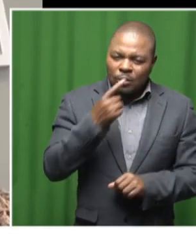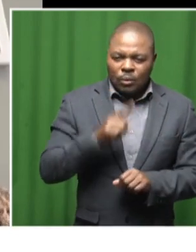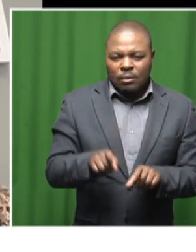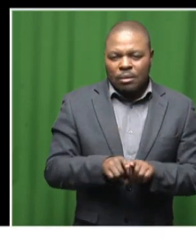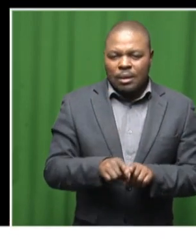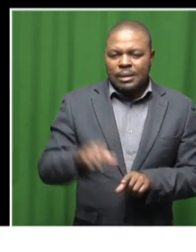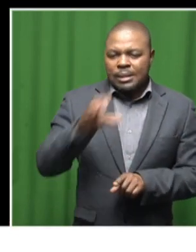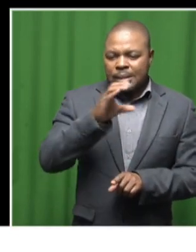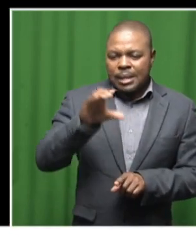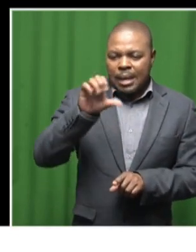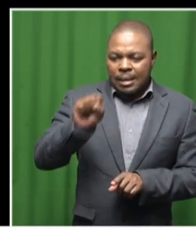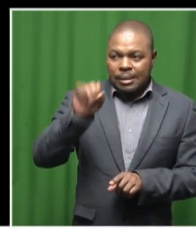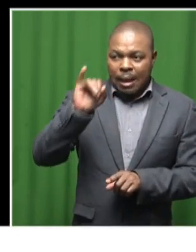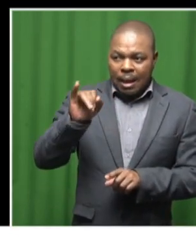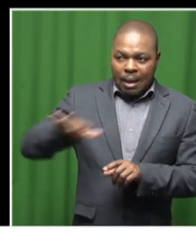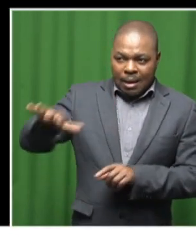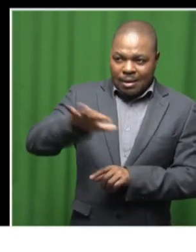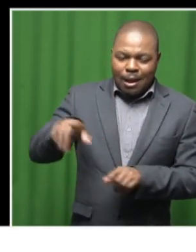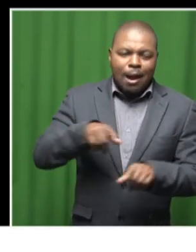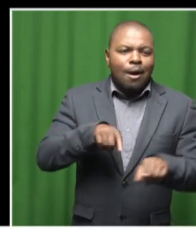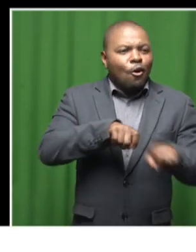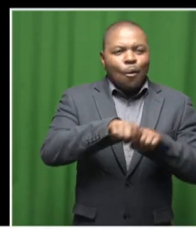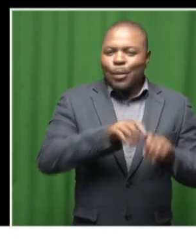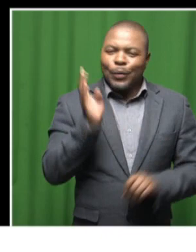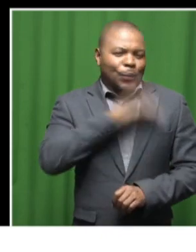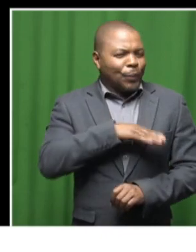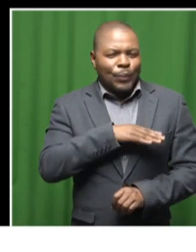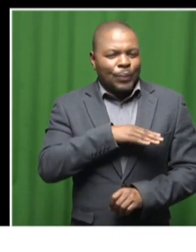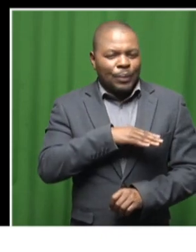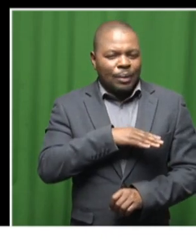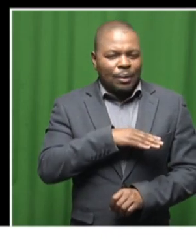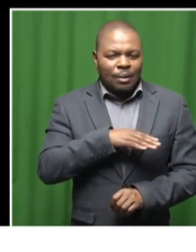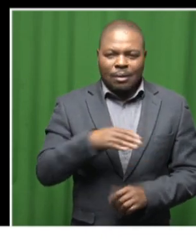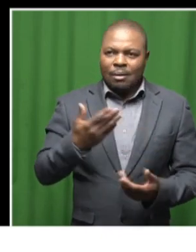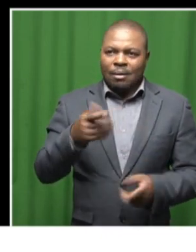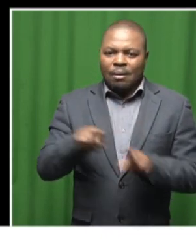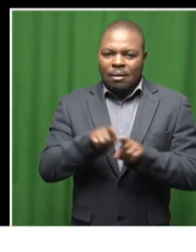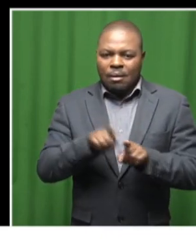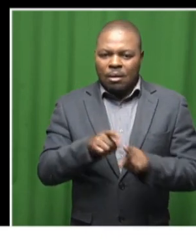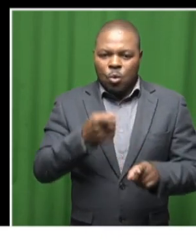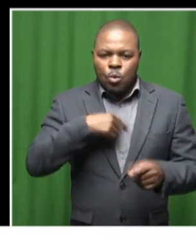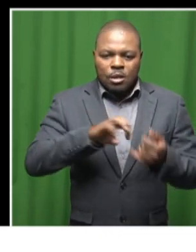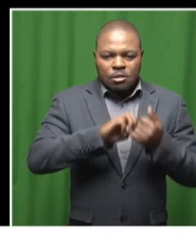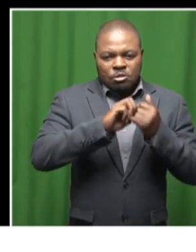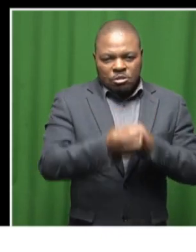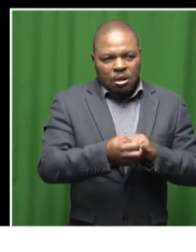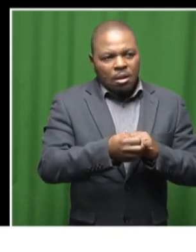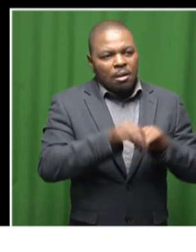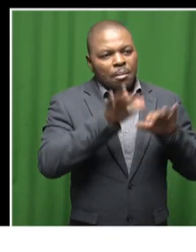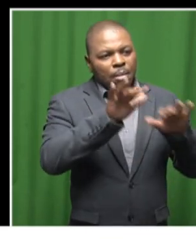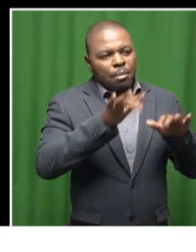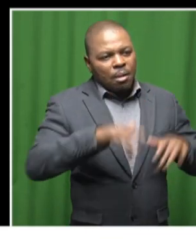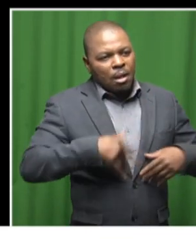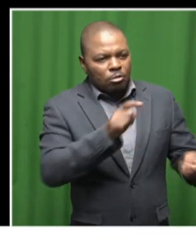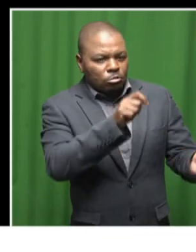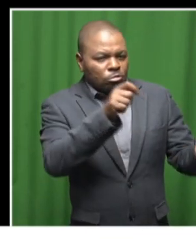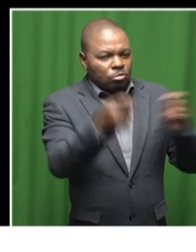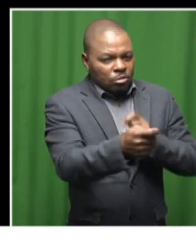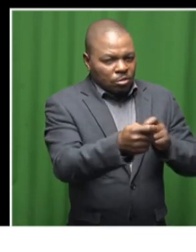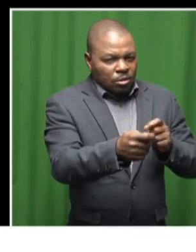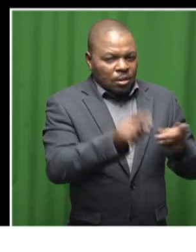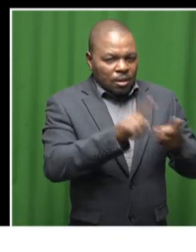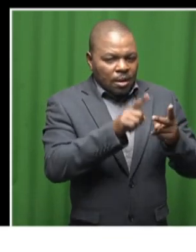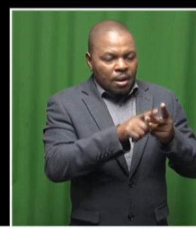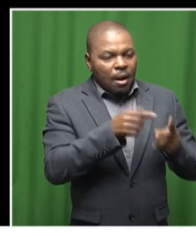of CSI, there is no competition. Right. And it can't be, because we are actually trying to change lives. We are changing